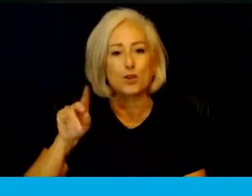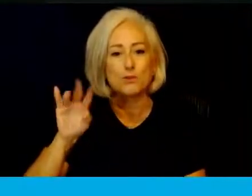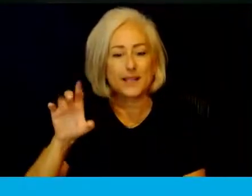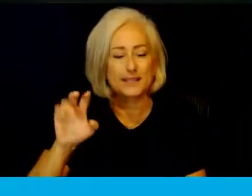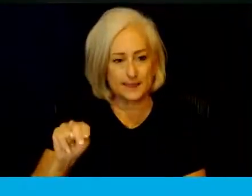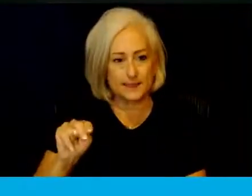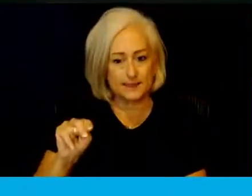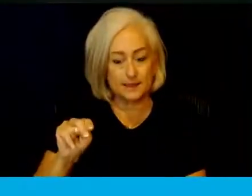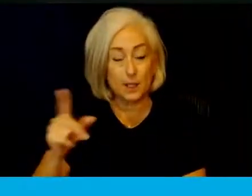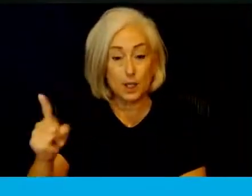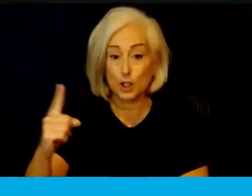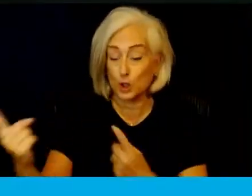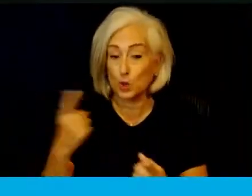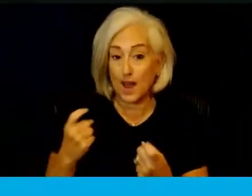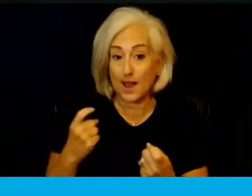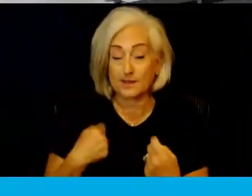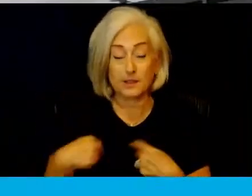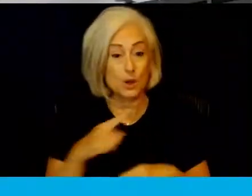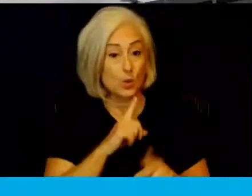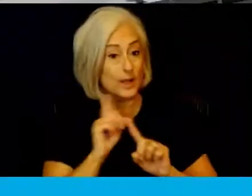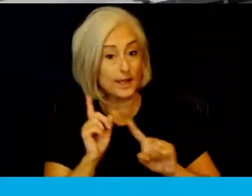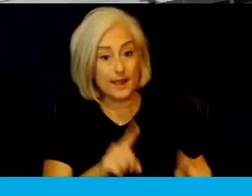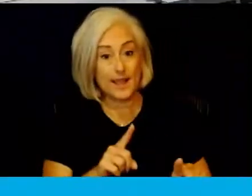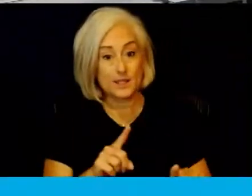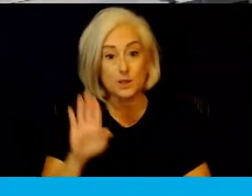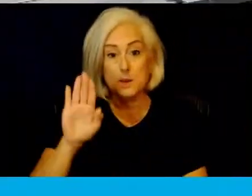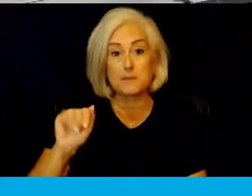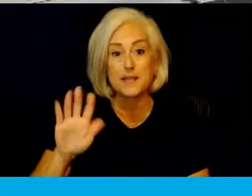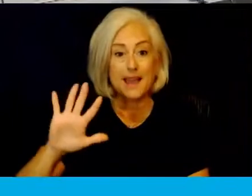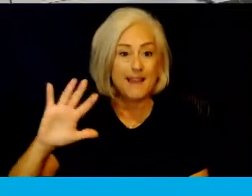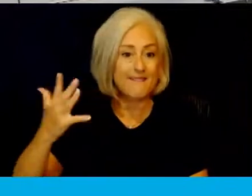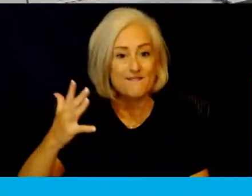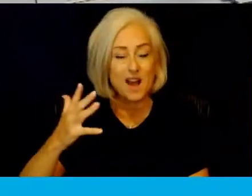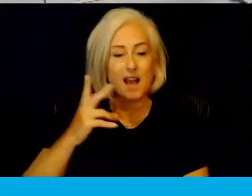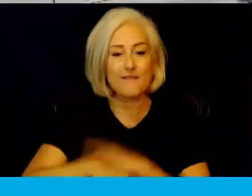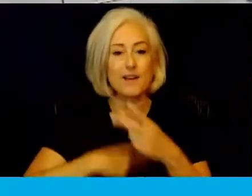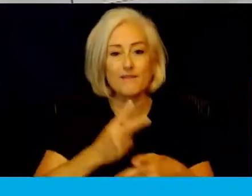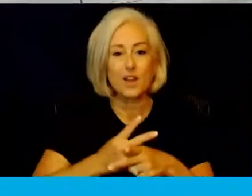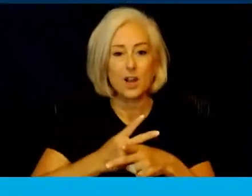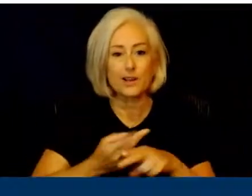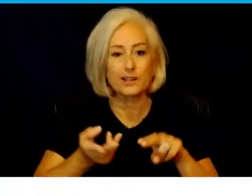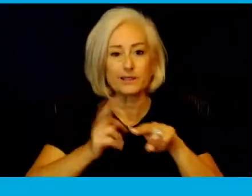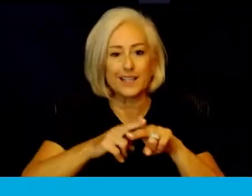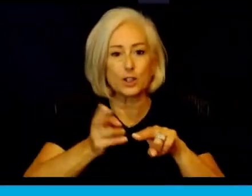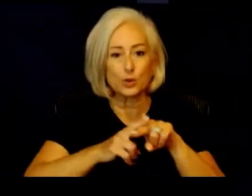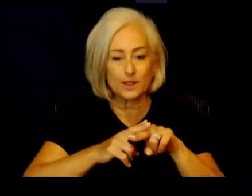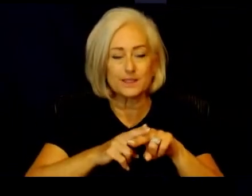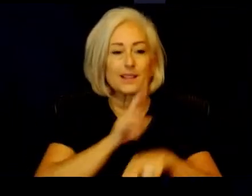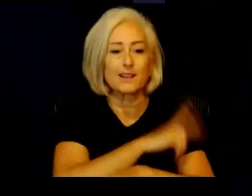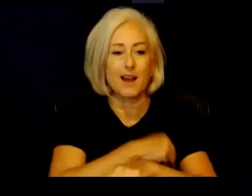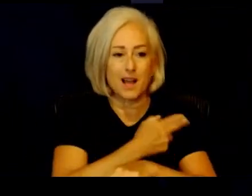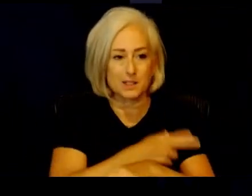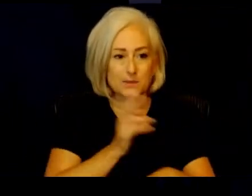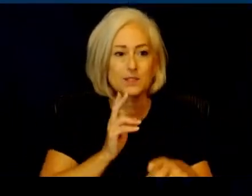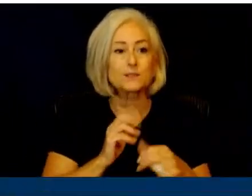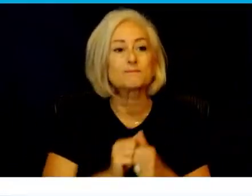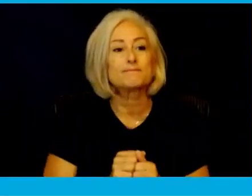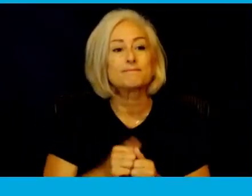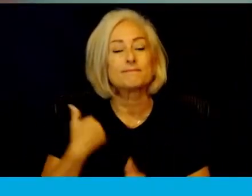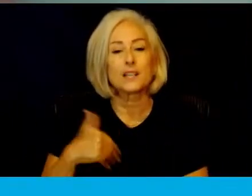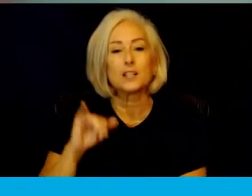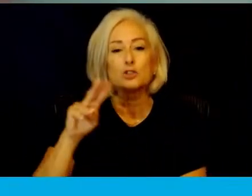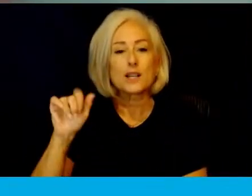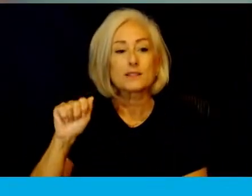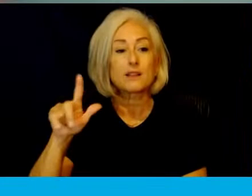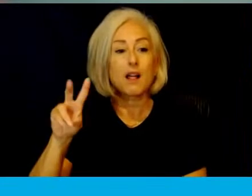The BA.5 variant is dominating as the COVID hospitalizations creep up in the metro. I'm Jessica Lovell. So what's